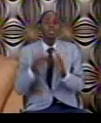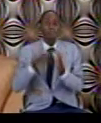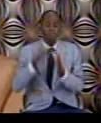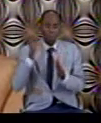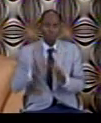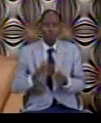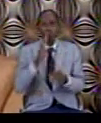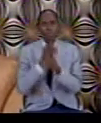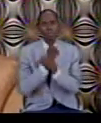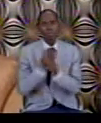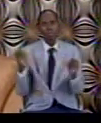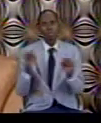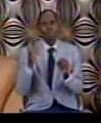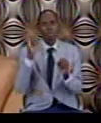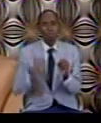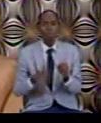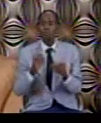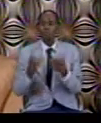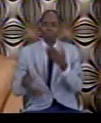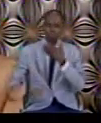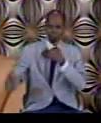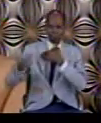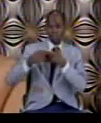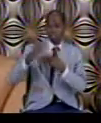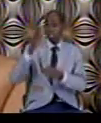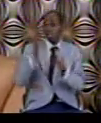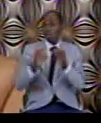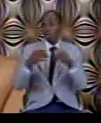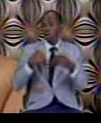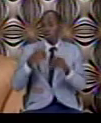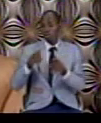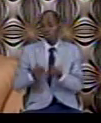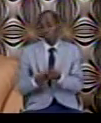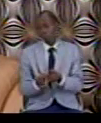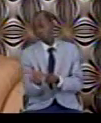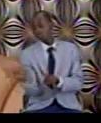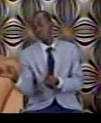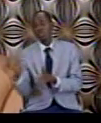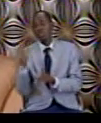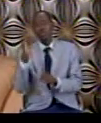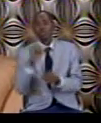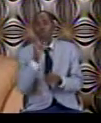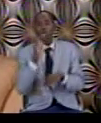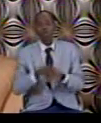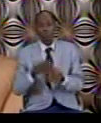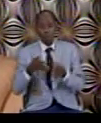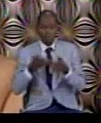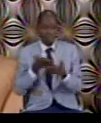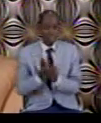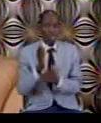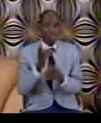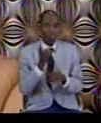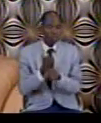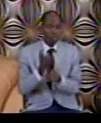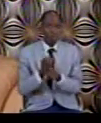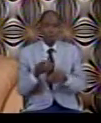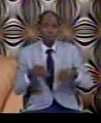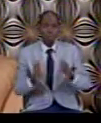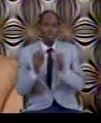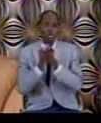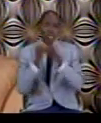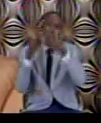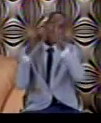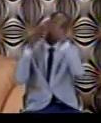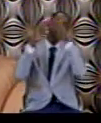be restored if you've gone astray. If you are not in the right way, the narrow way that leads to heaven, it must be restored